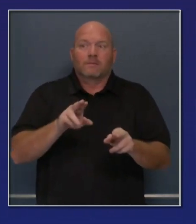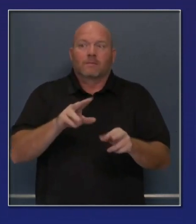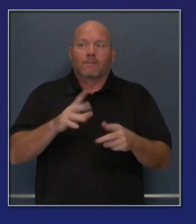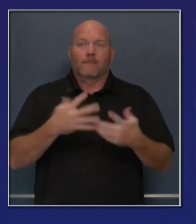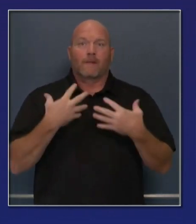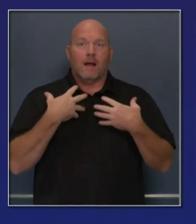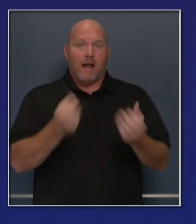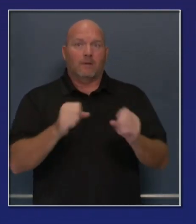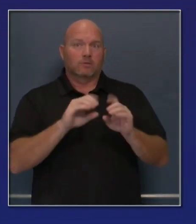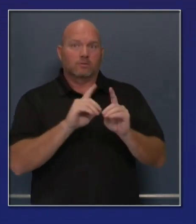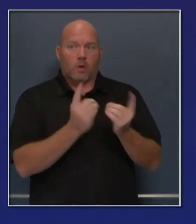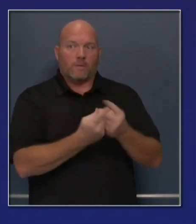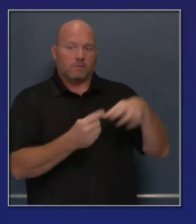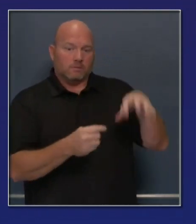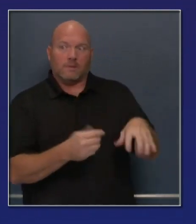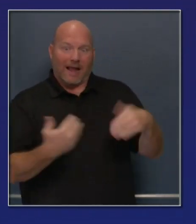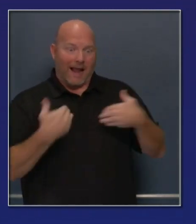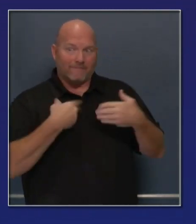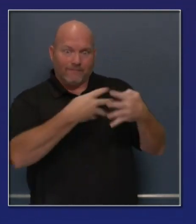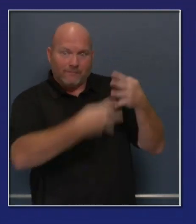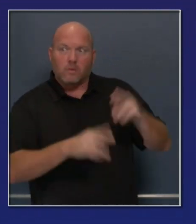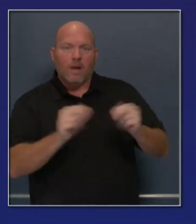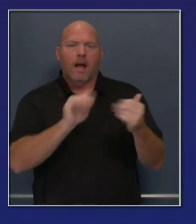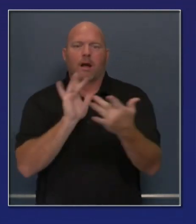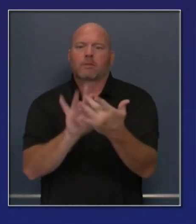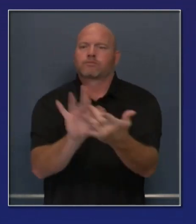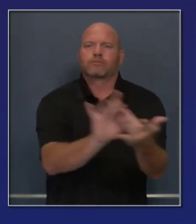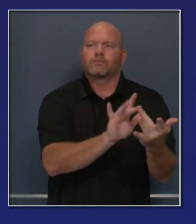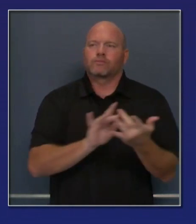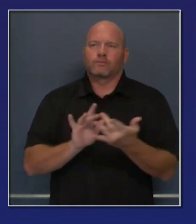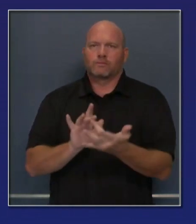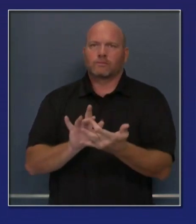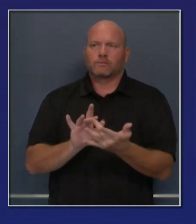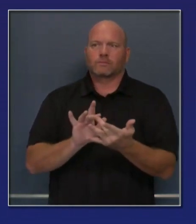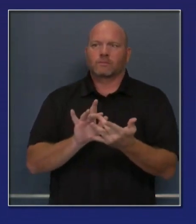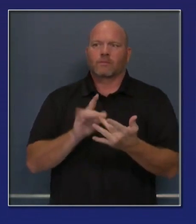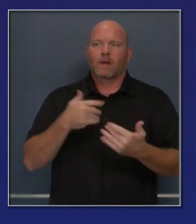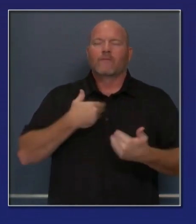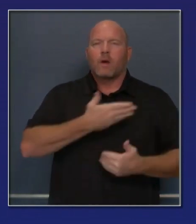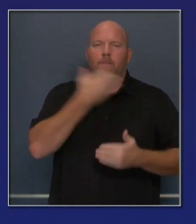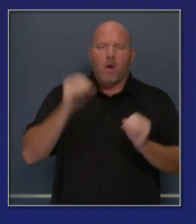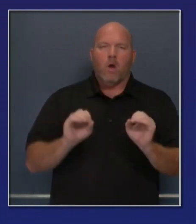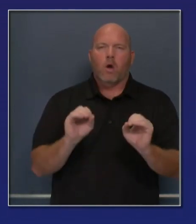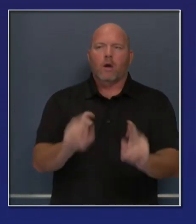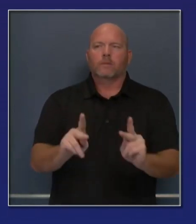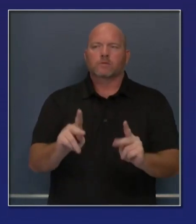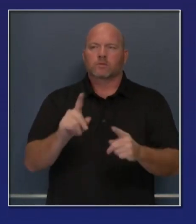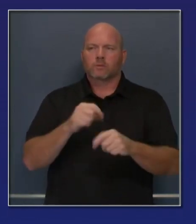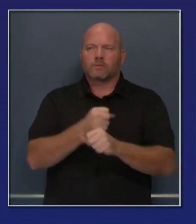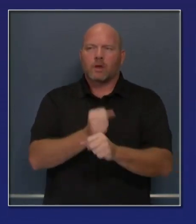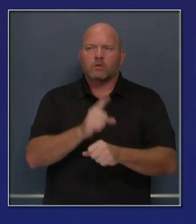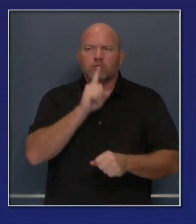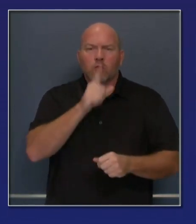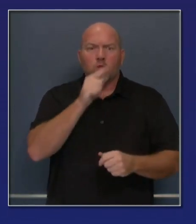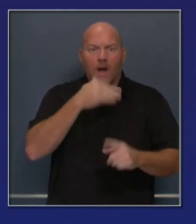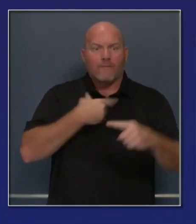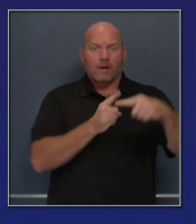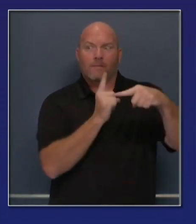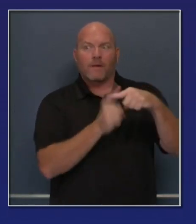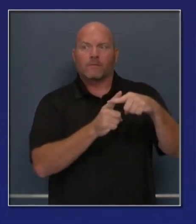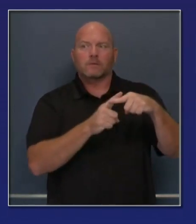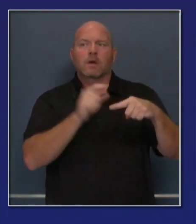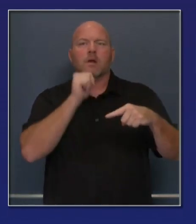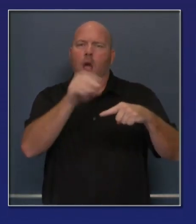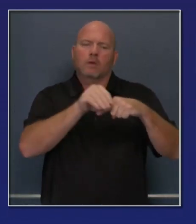to reach all of those positives, gives us a better chance of making sure somebody who is positive doesn't transmit